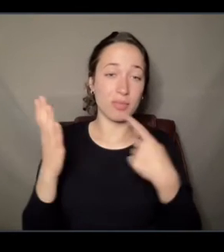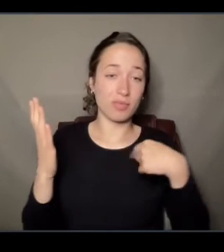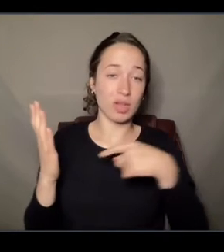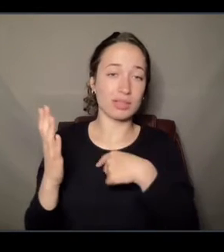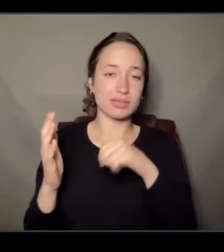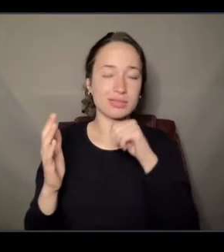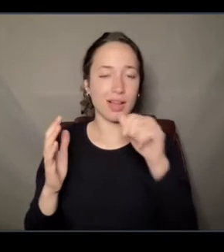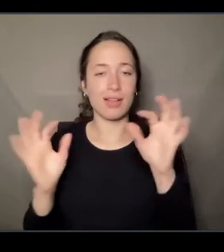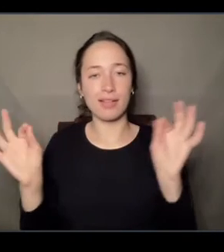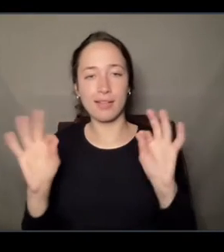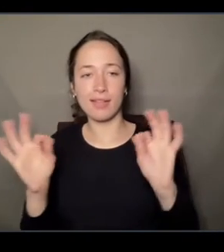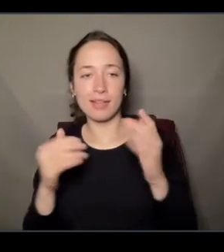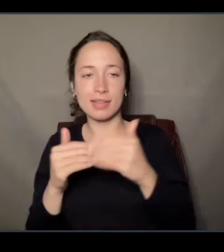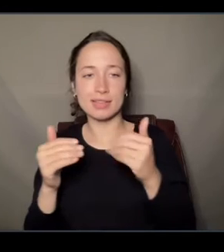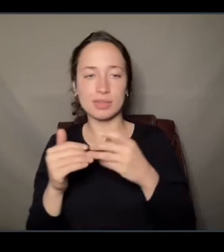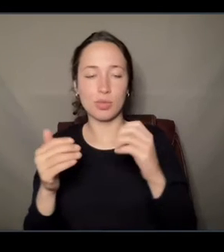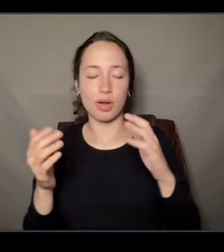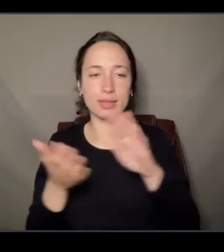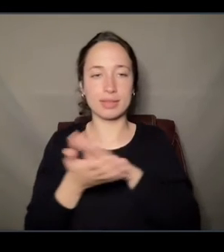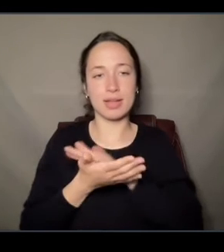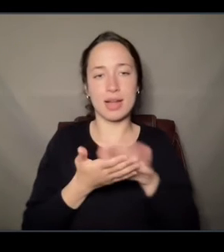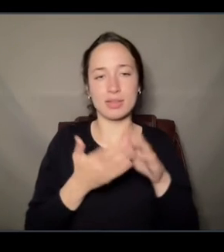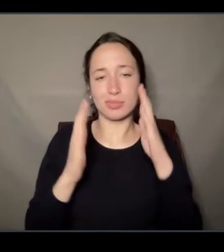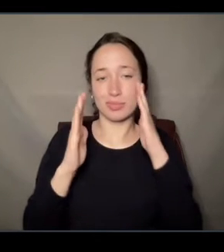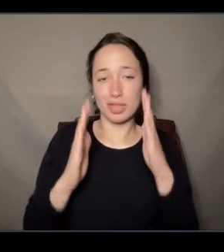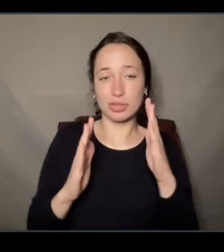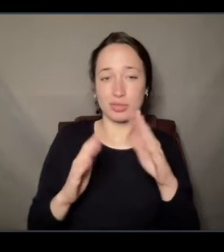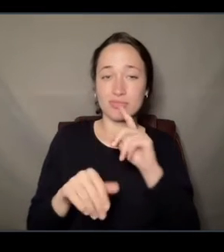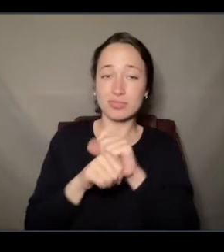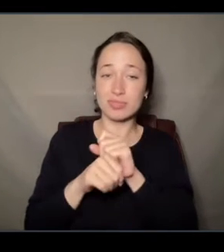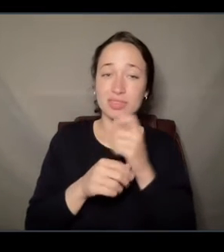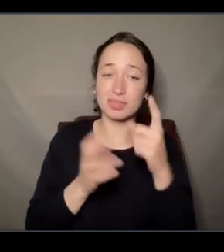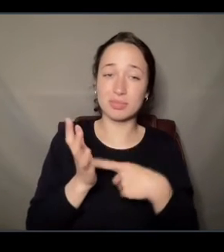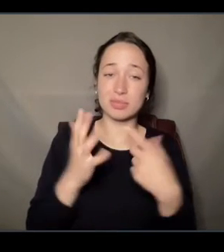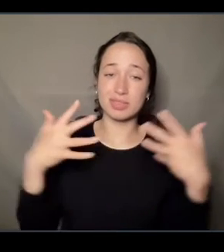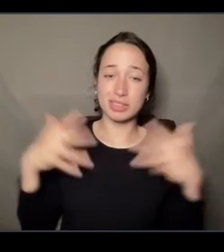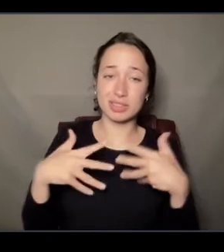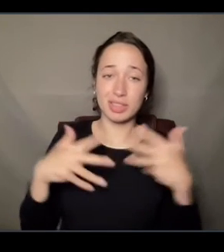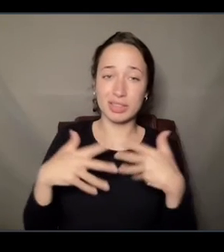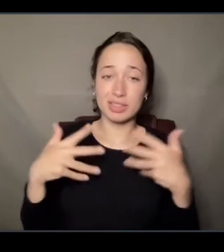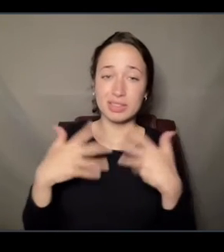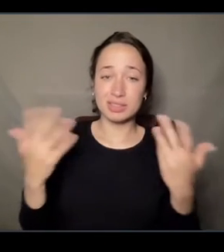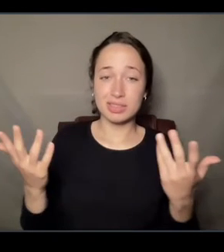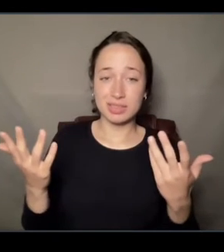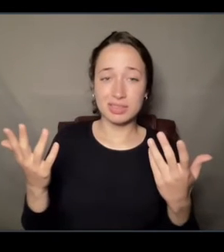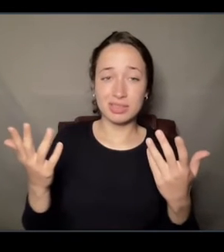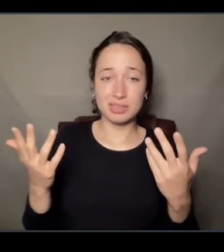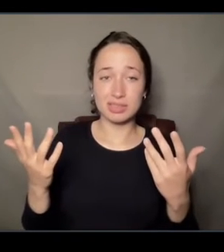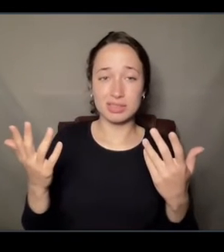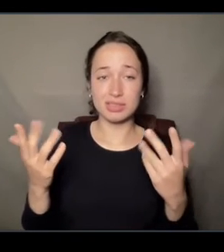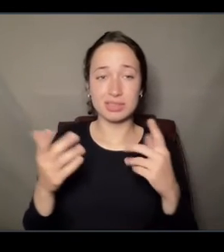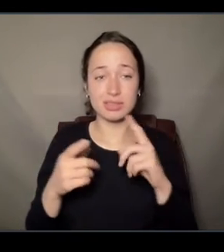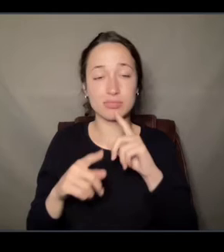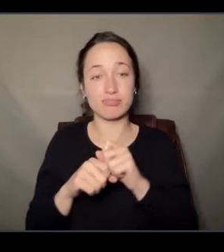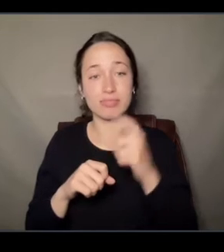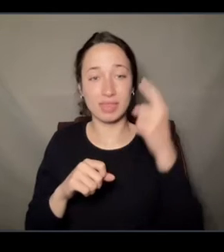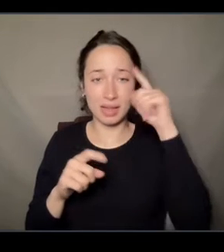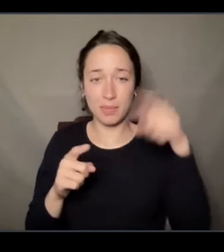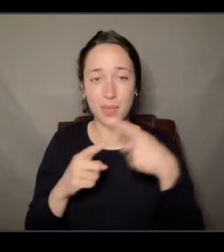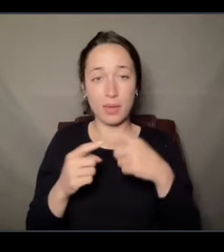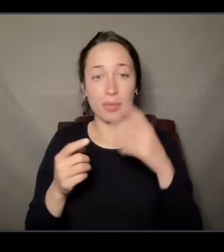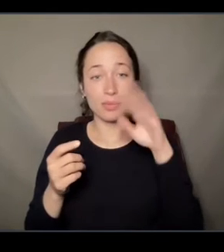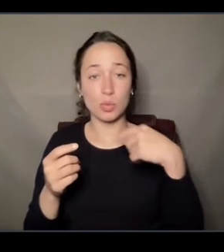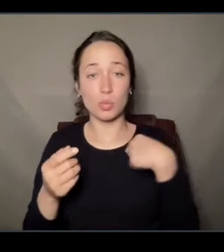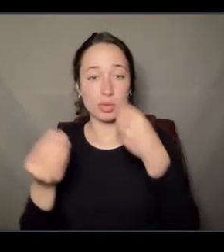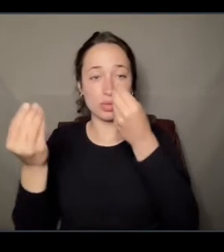us, it's not convenient or pleasant to pay attention. It's scary, actually, to think about, because we've